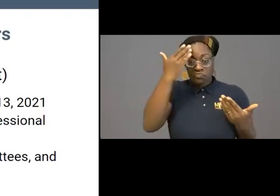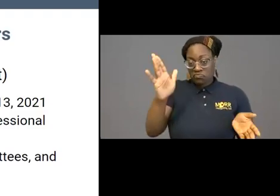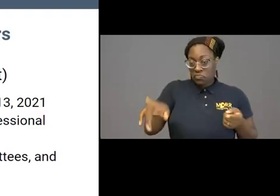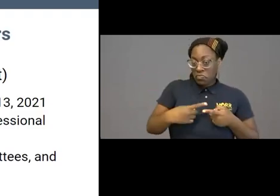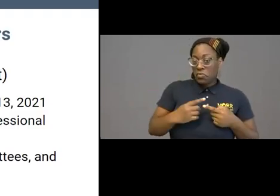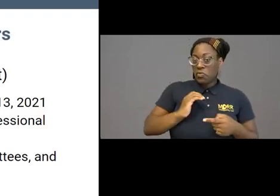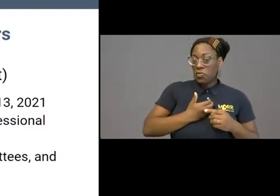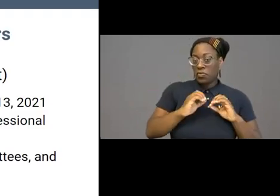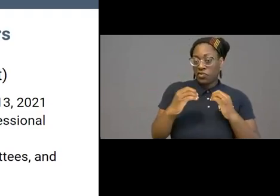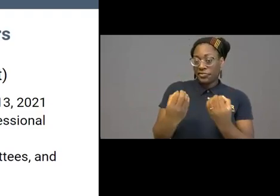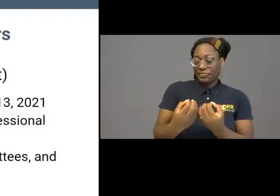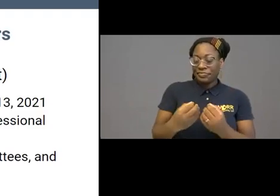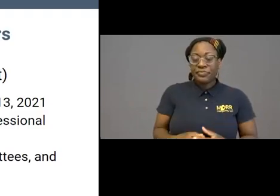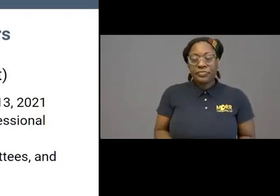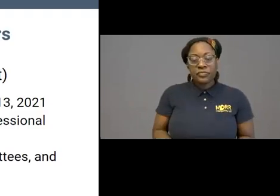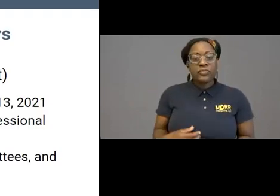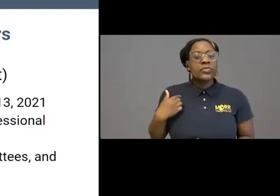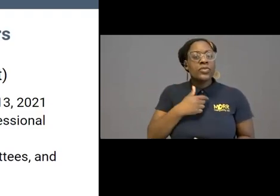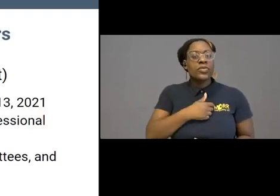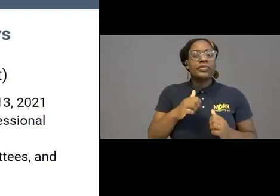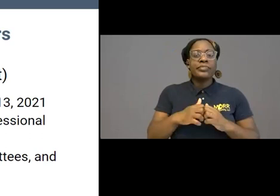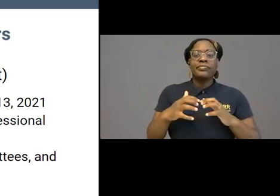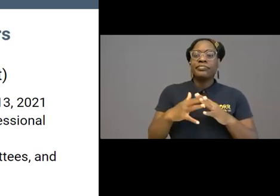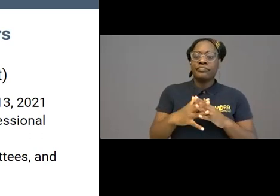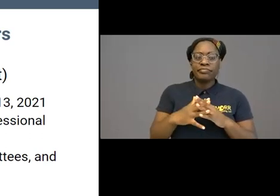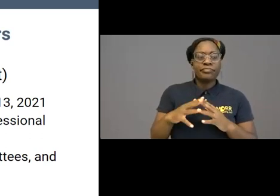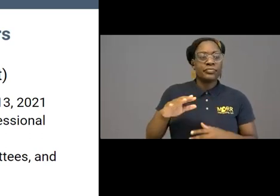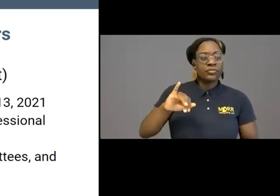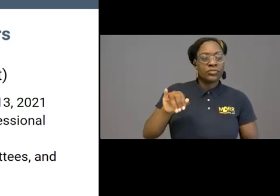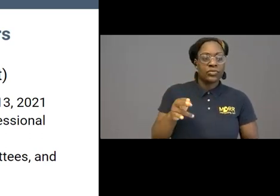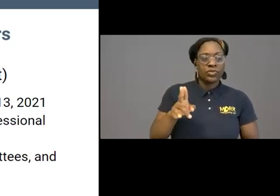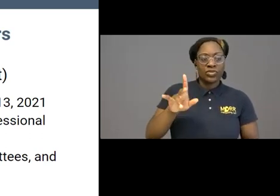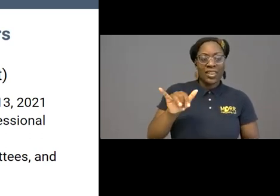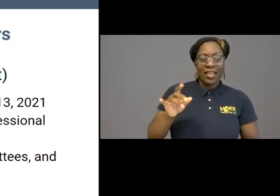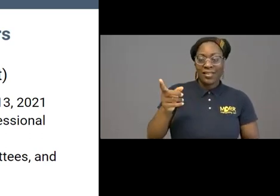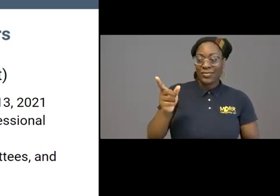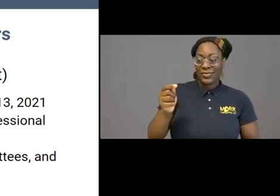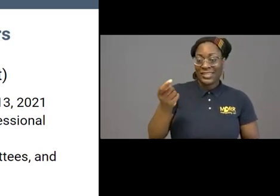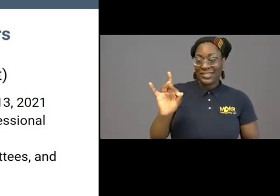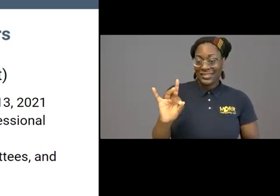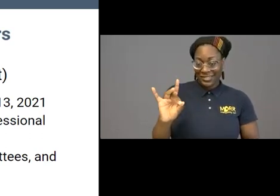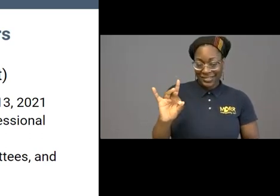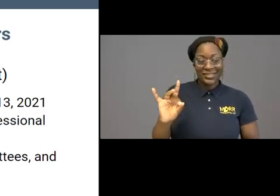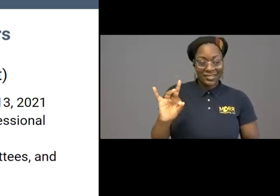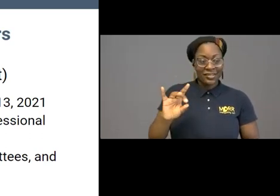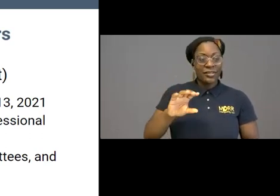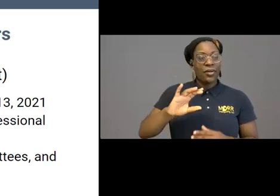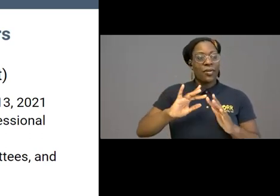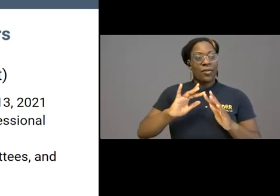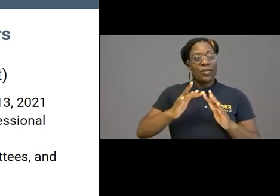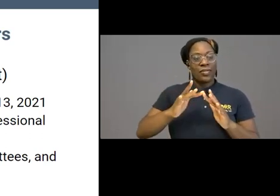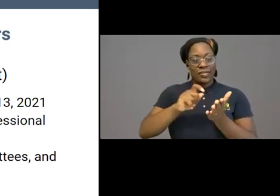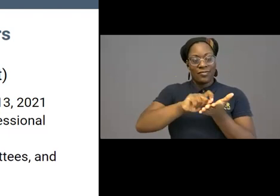We started out as the Online Writing Centers community in July 2018. At that time, we were just four women who worked in online